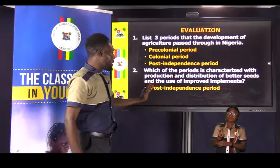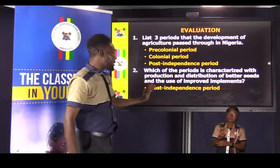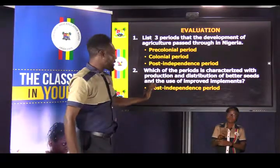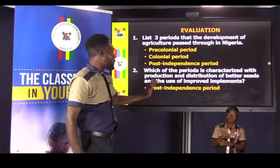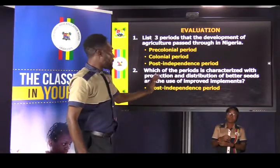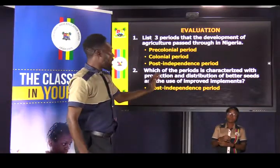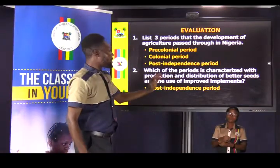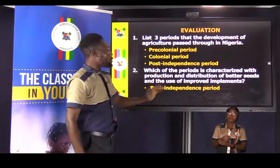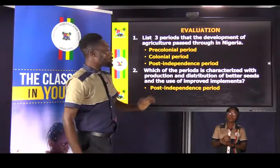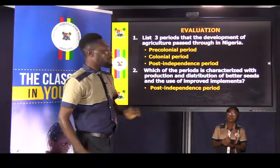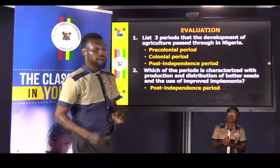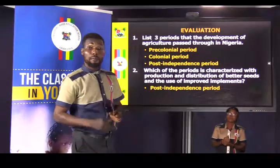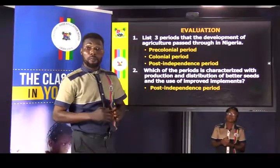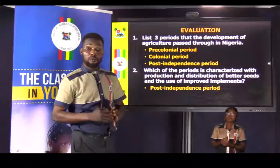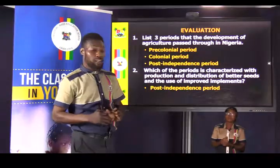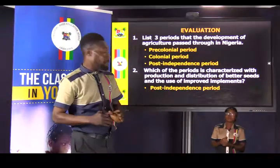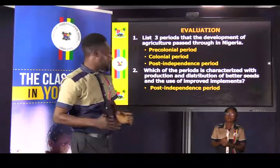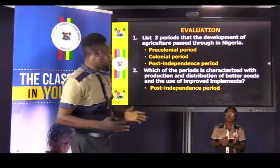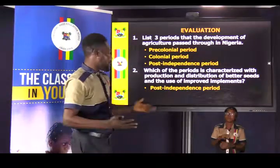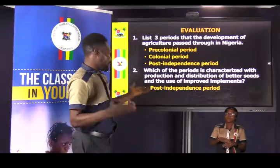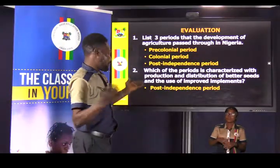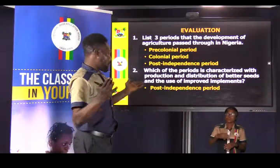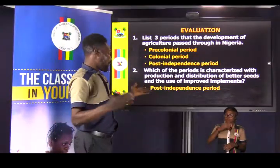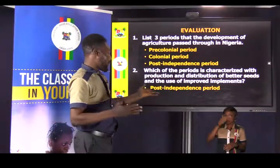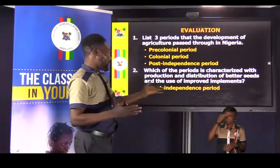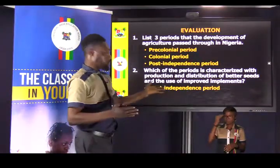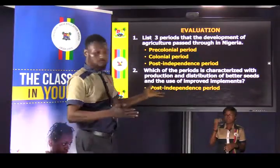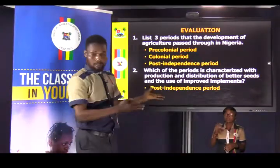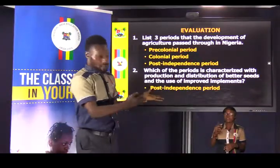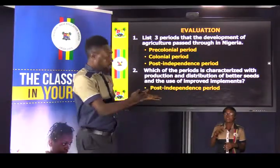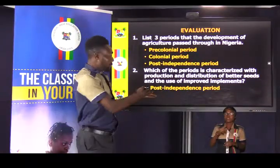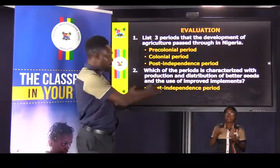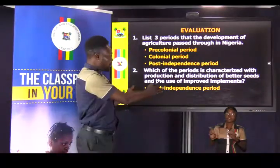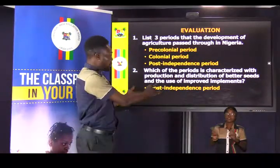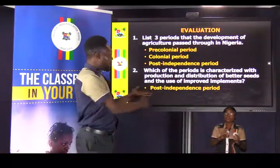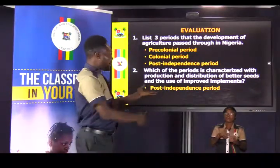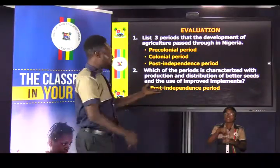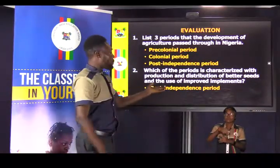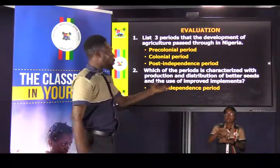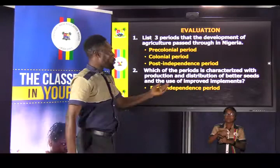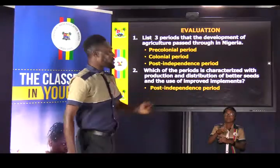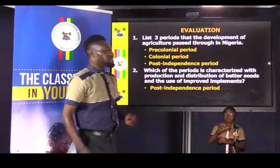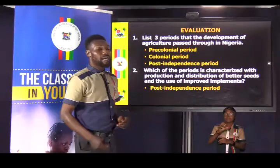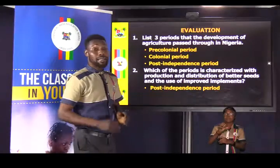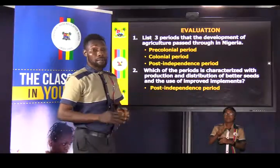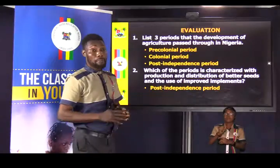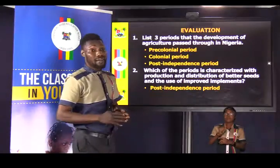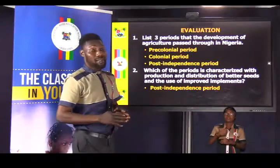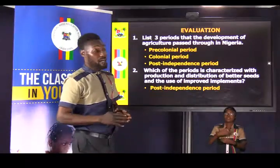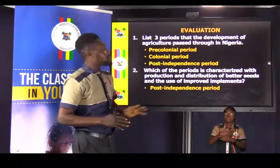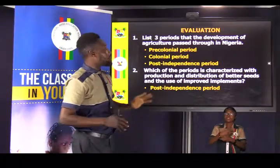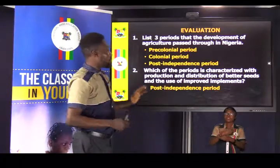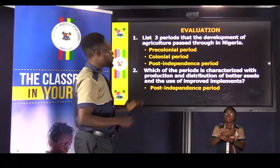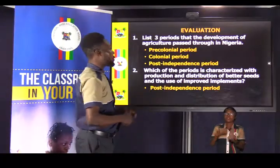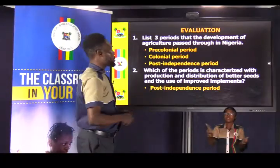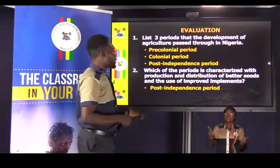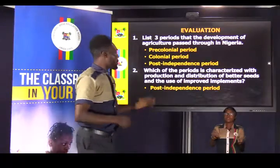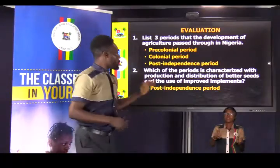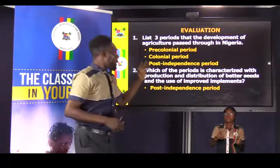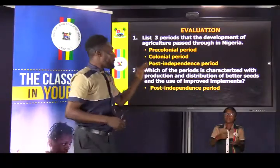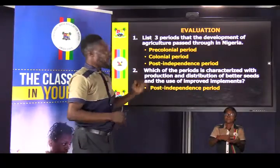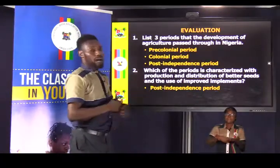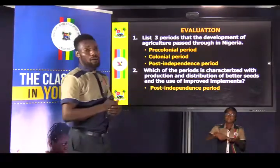better seeds and the use of improved implement? Don't forget, this during post-independence